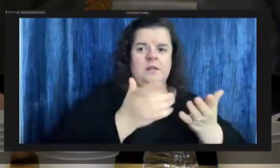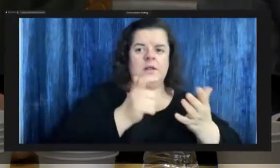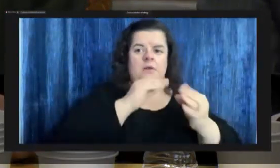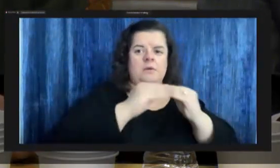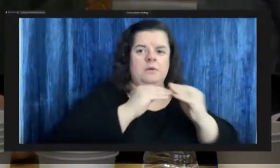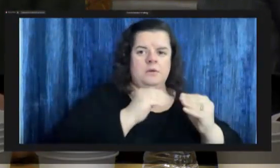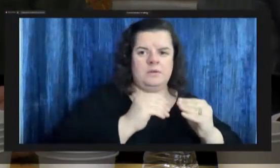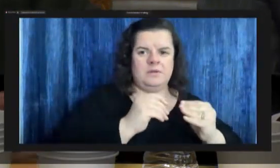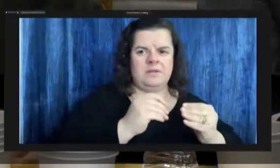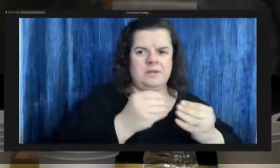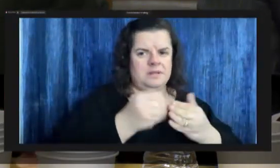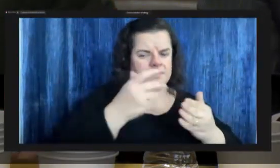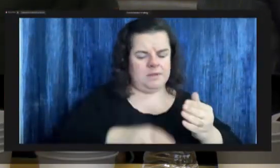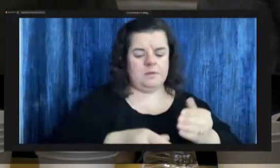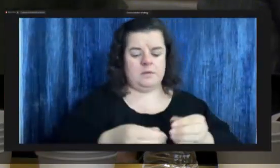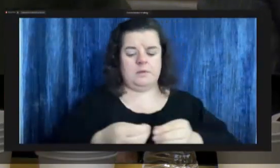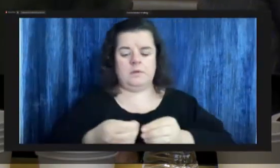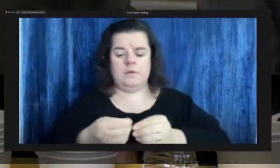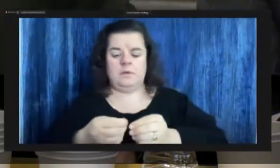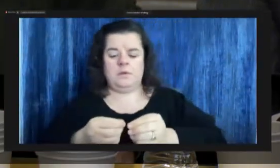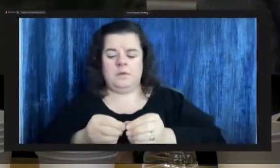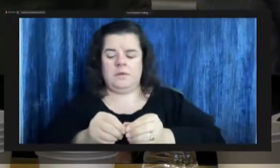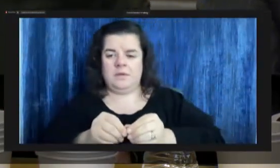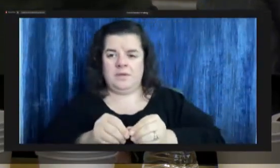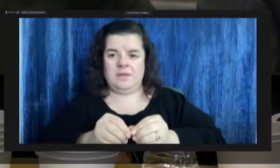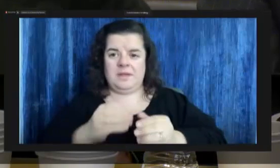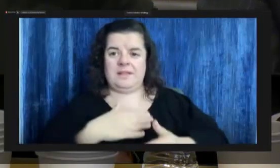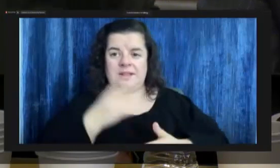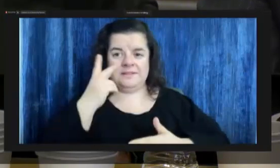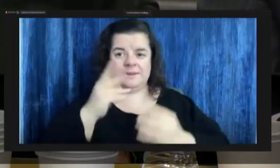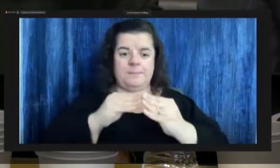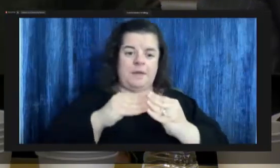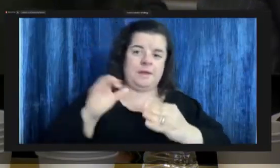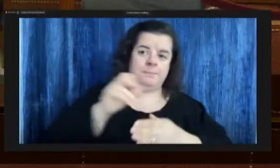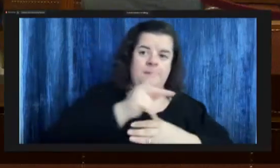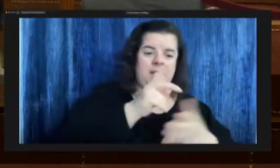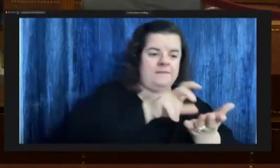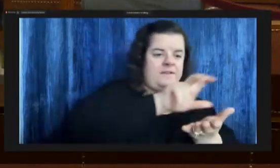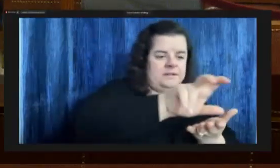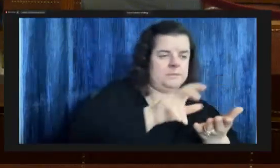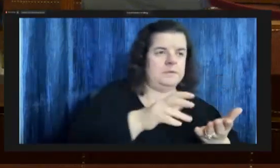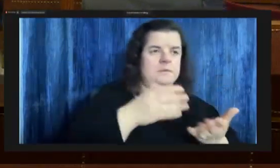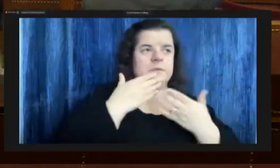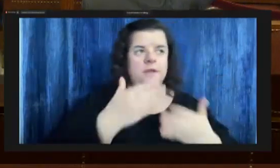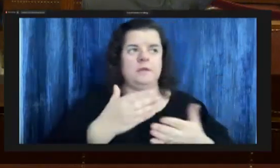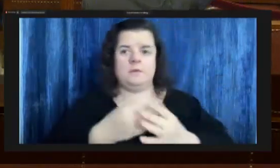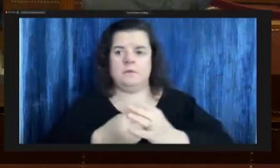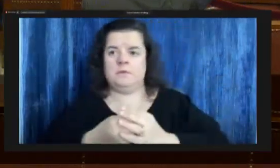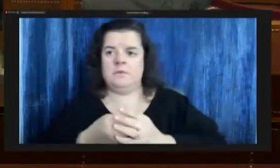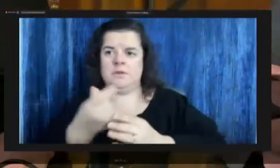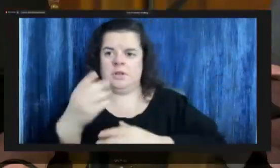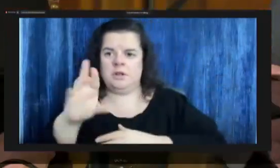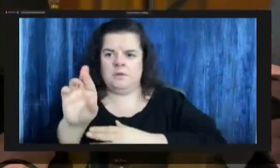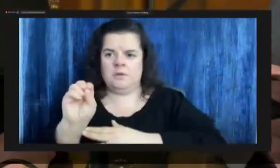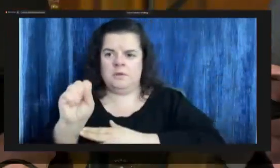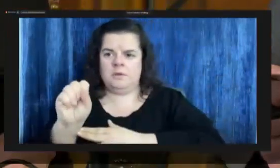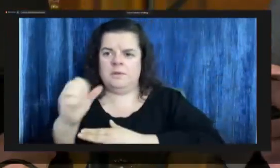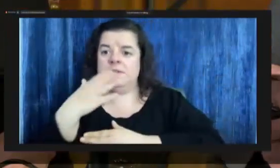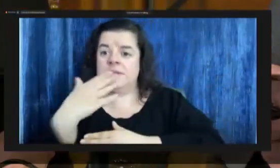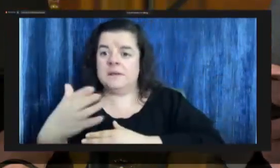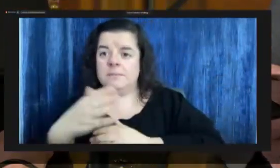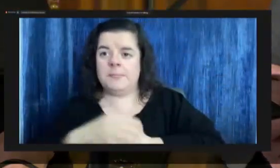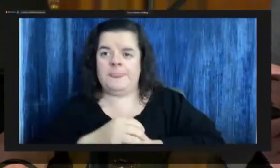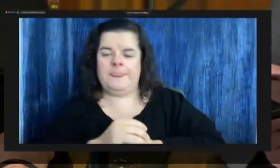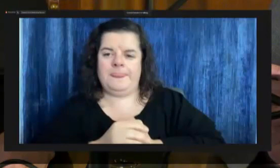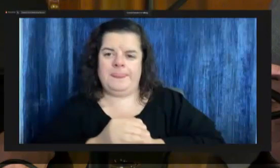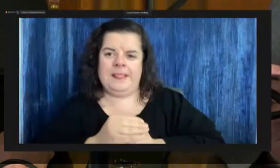very expensive. But I'm glad to see that they put that money back in there. Thanks, Councilwoman Gross. Thank you. I